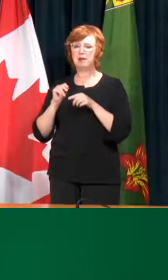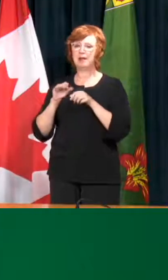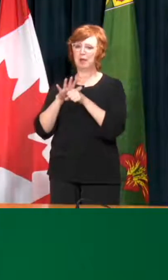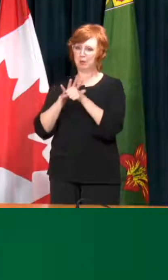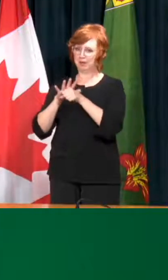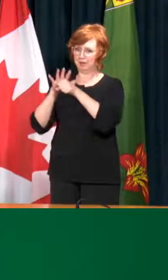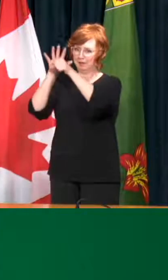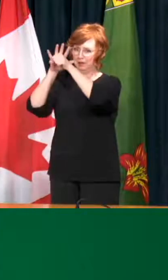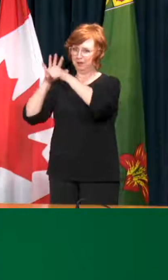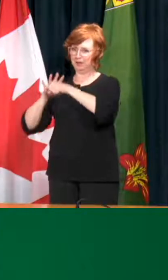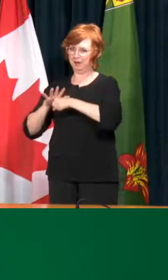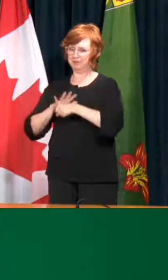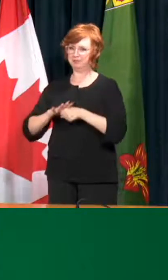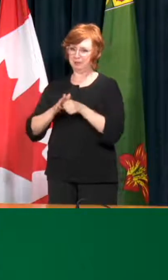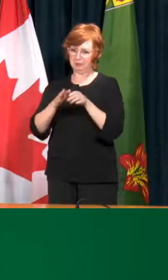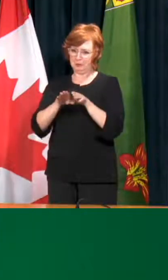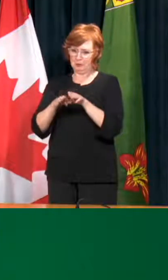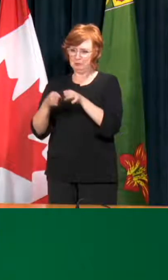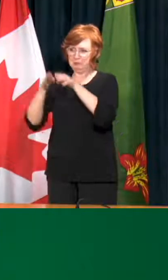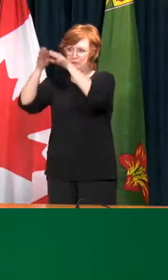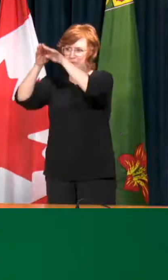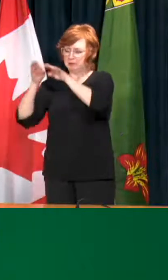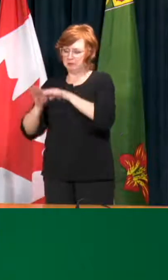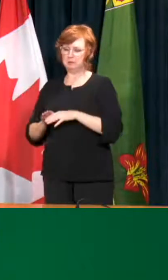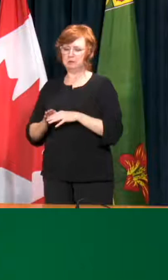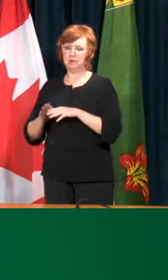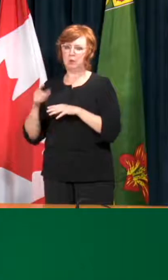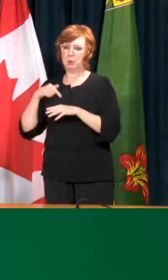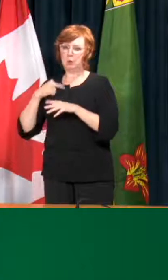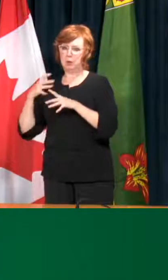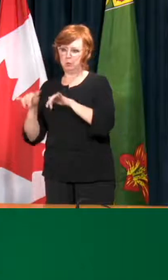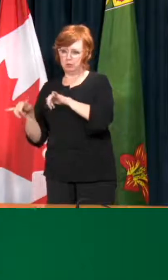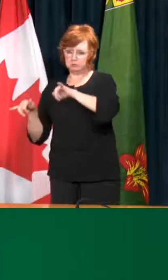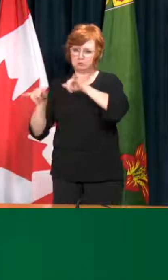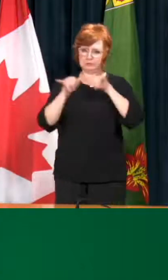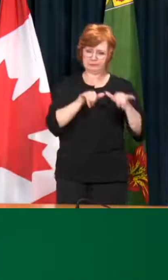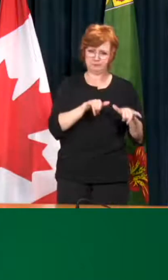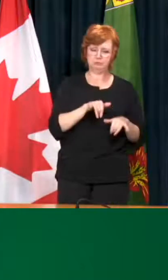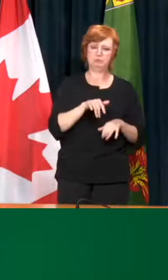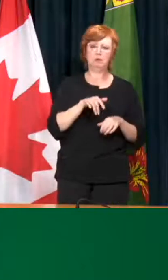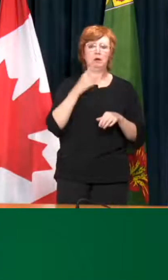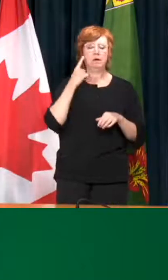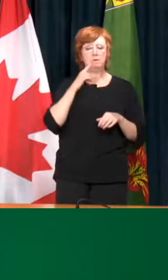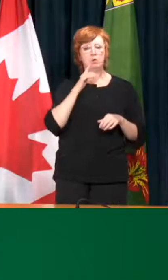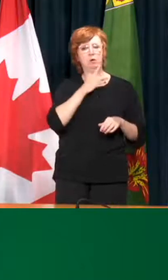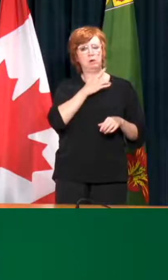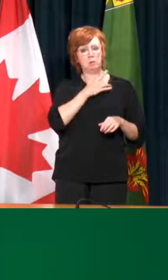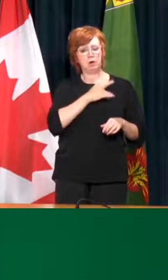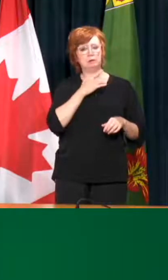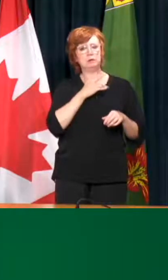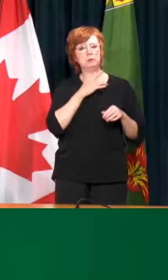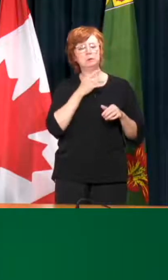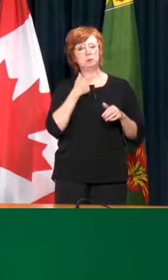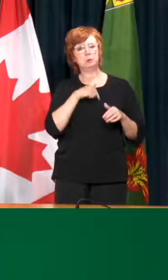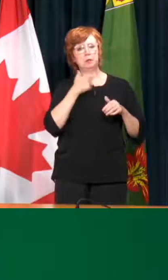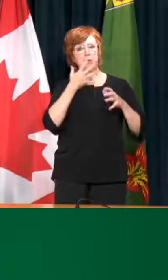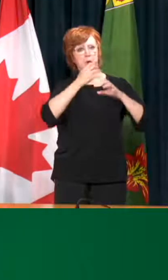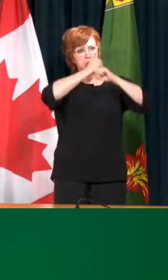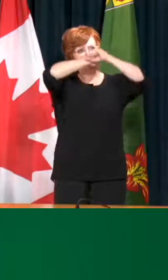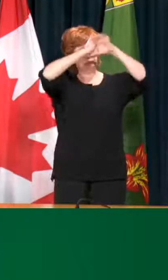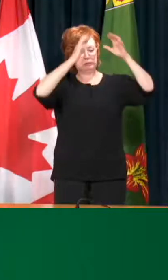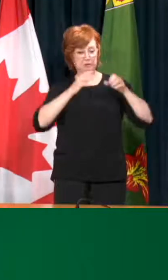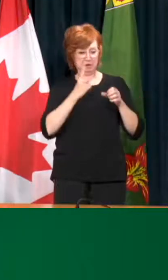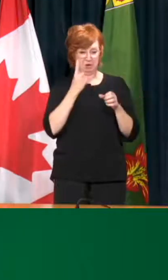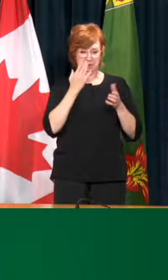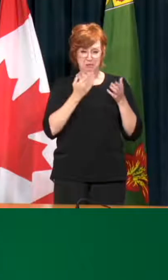would be that we don't go into full lockdown even locally as much as we can. We try to get a good understanding of